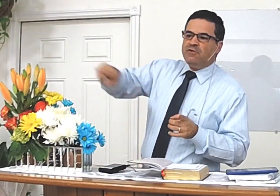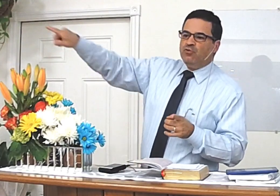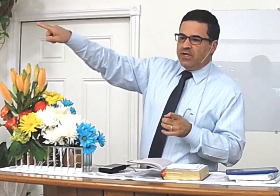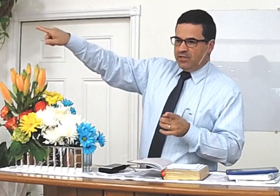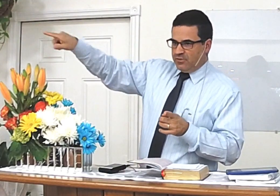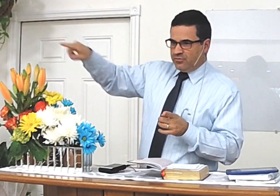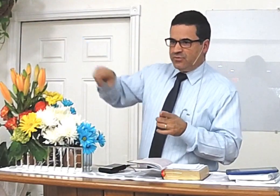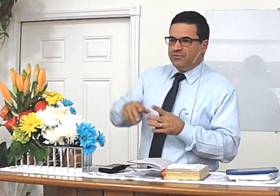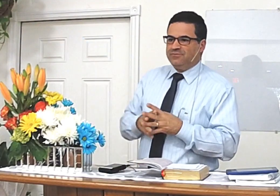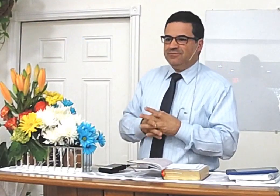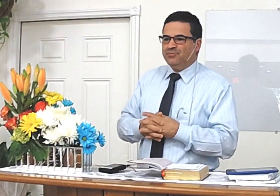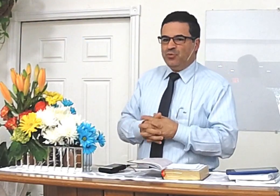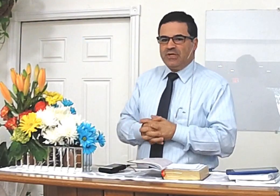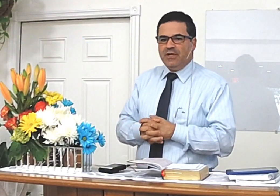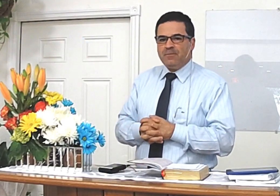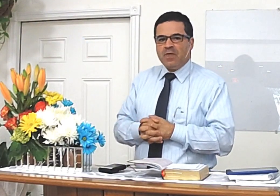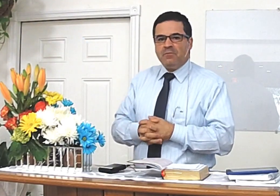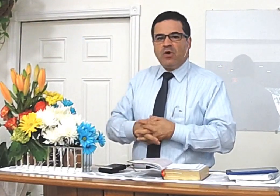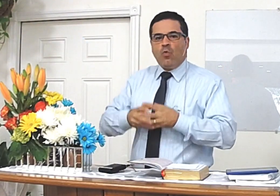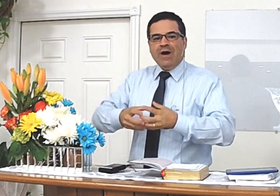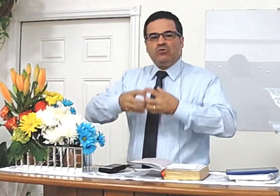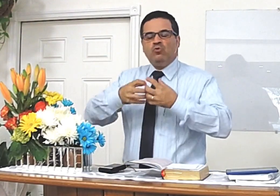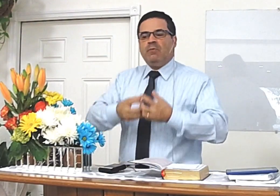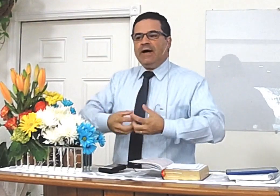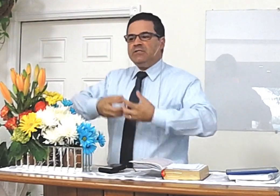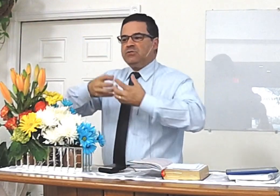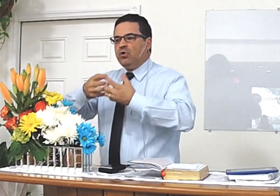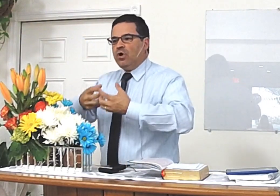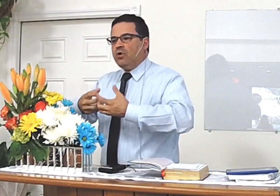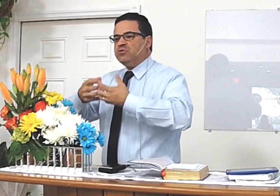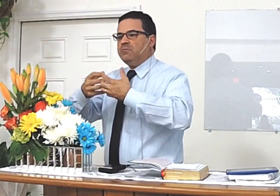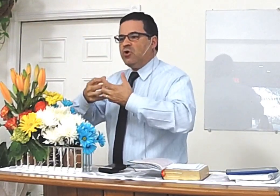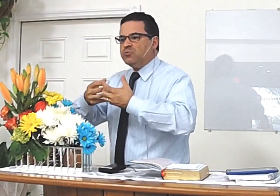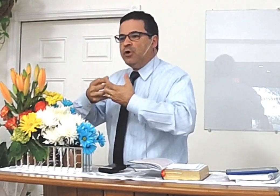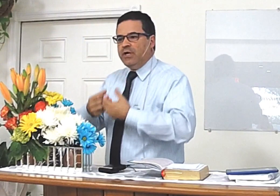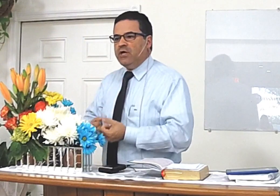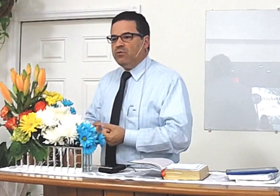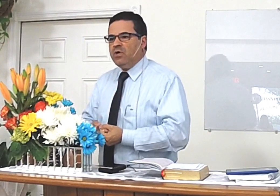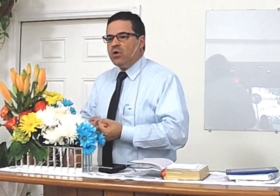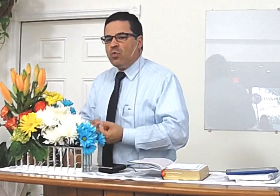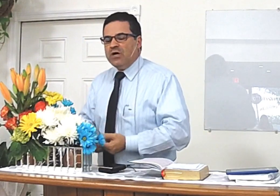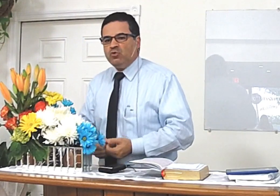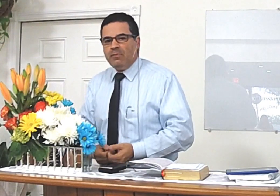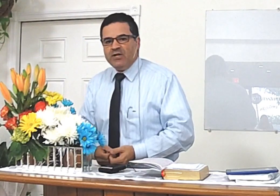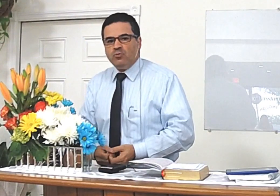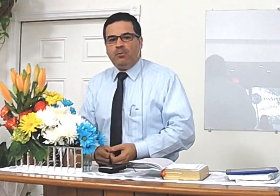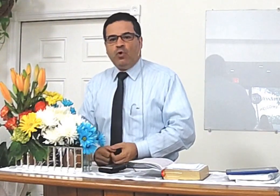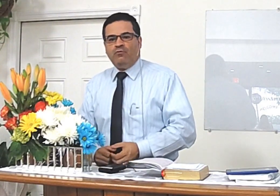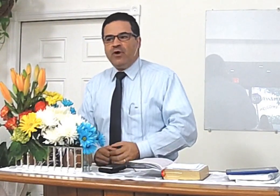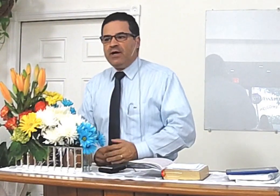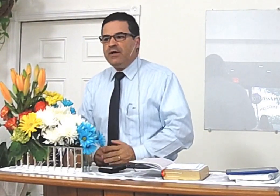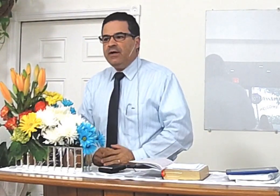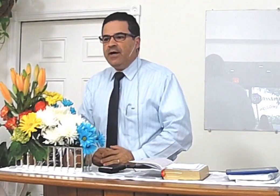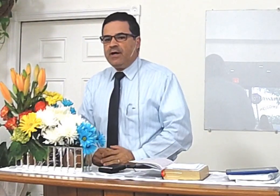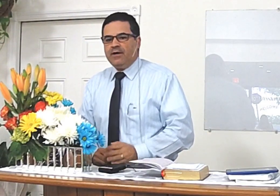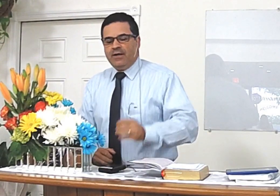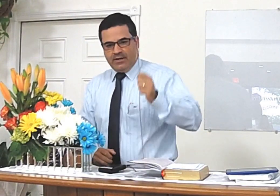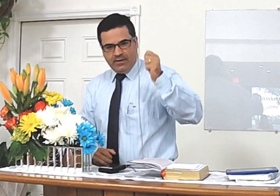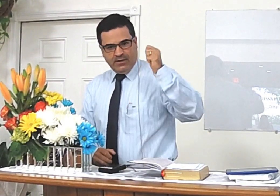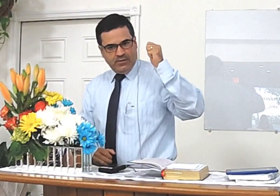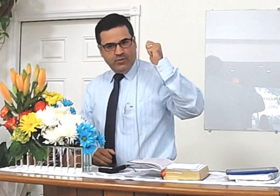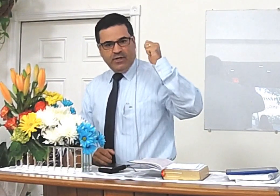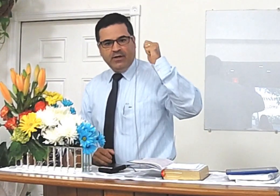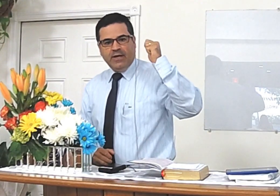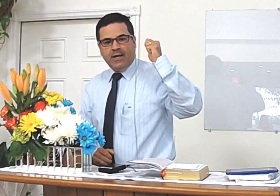the brethren, the church will make you do a favor to the church. Why? Because the more the brethren died, the